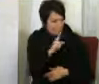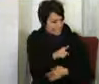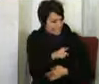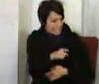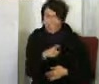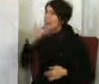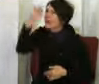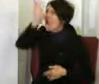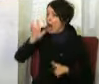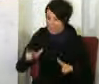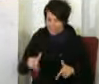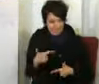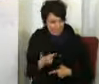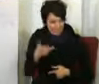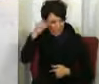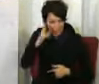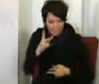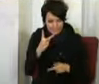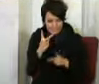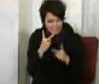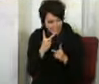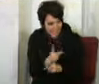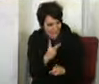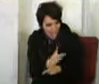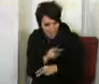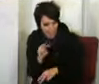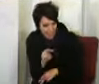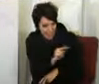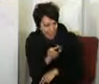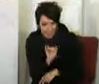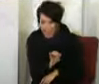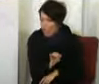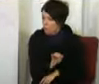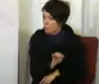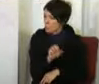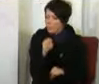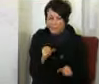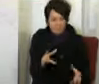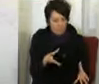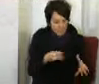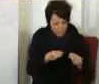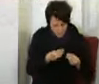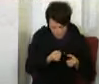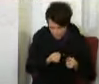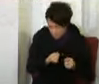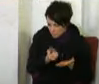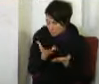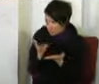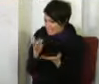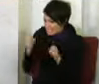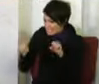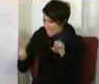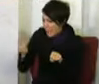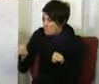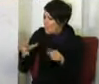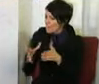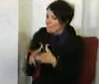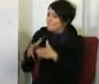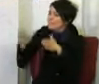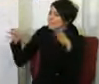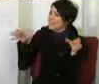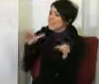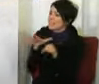we even doubt you care, it's okay. We can take this to you, and you are big enough to hold it,